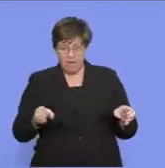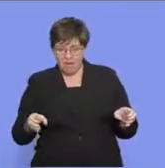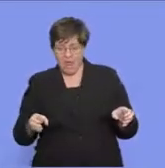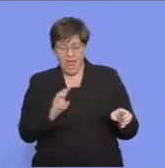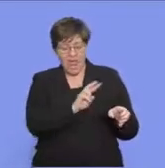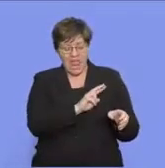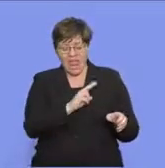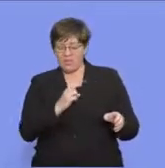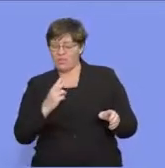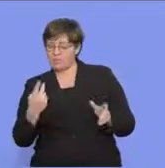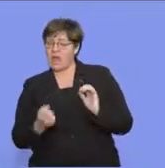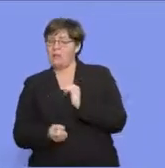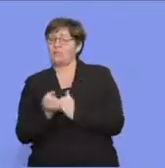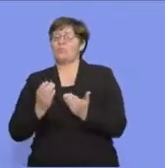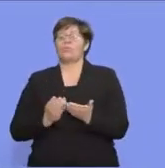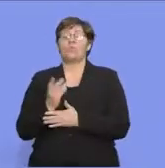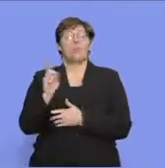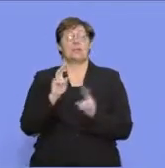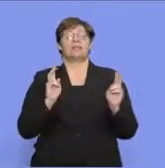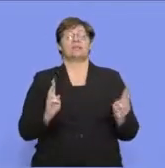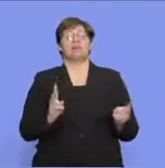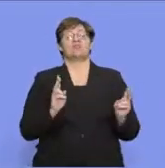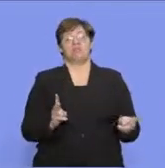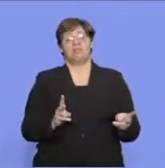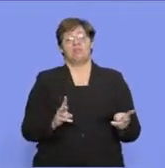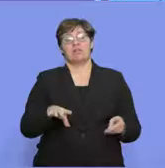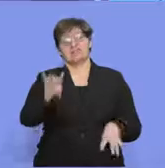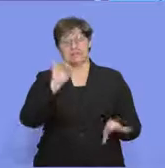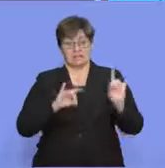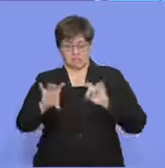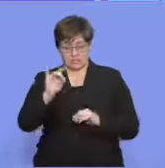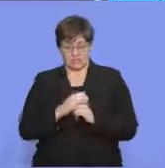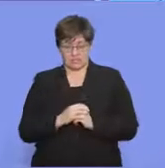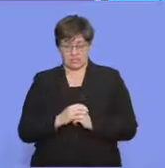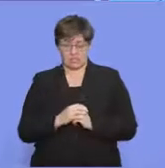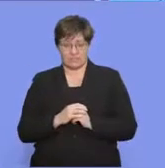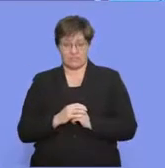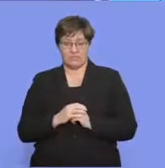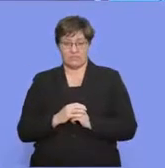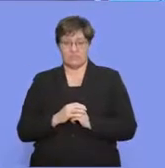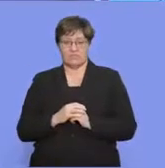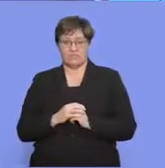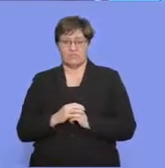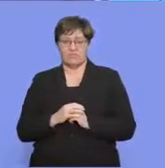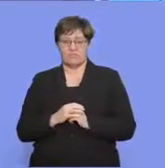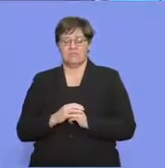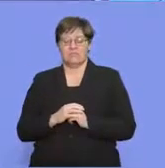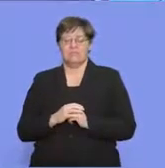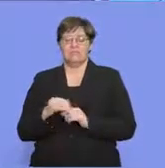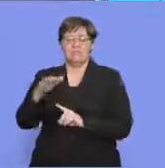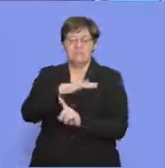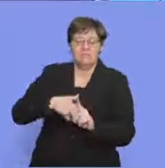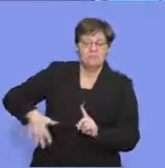called natural selection. So in other words, organisms were then selected by, there were things from